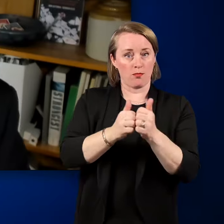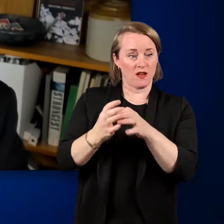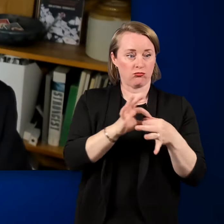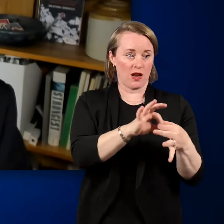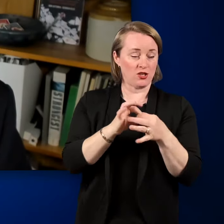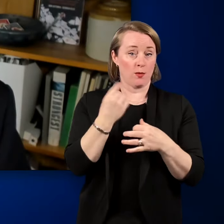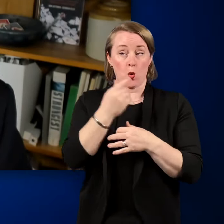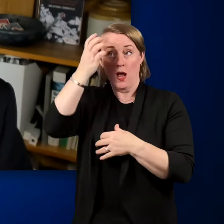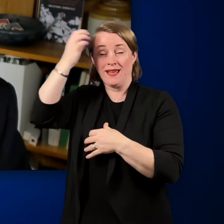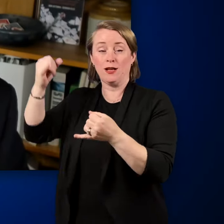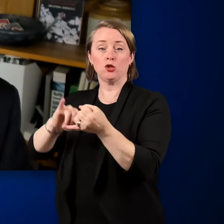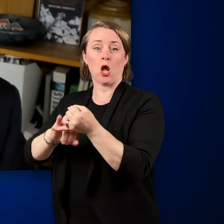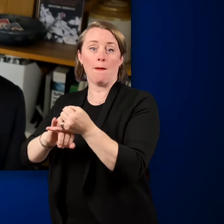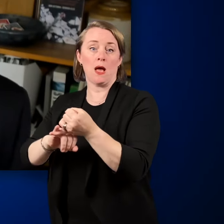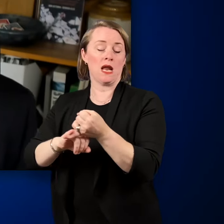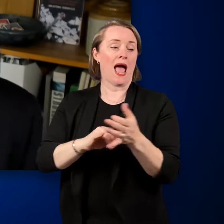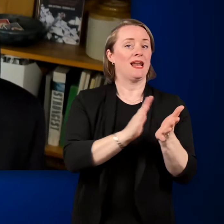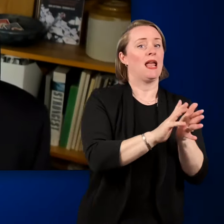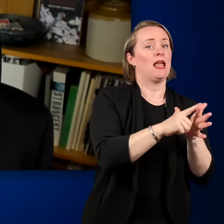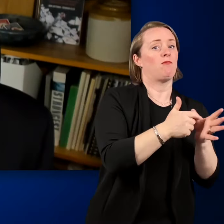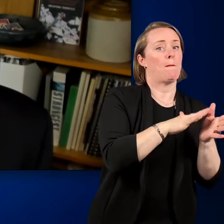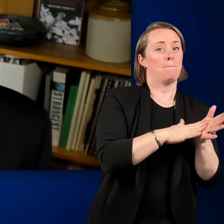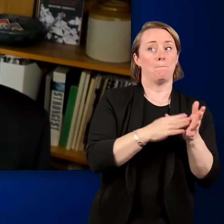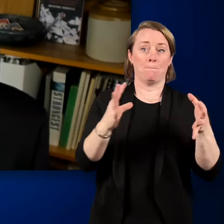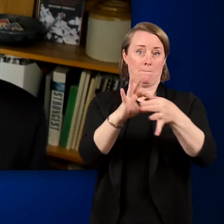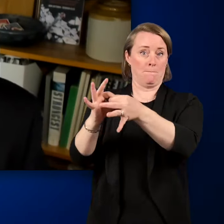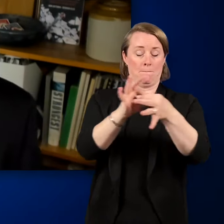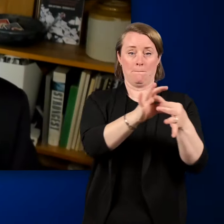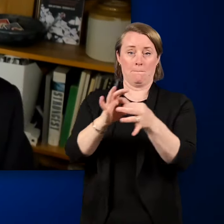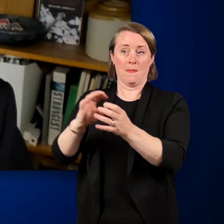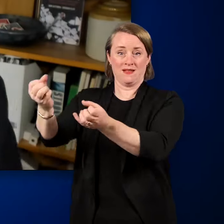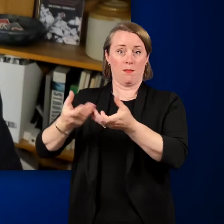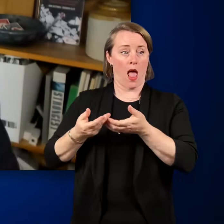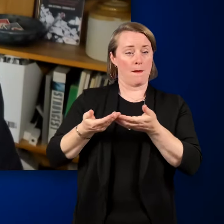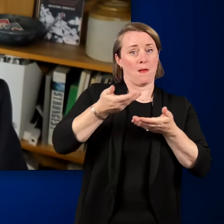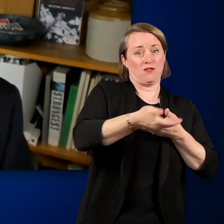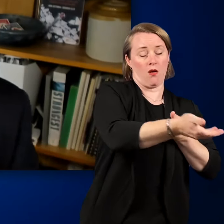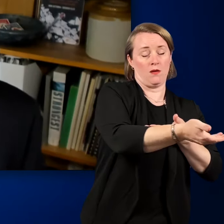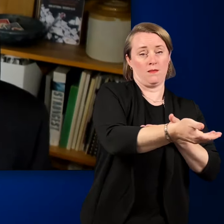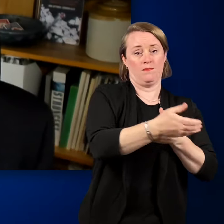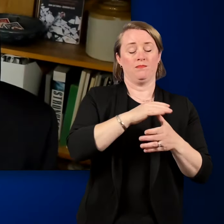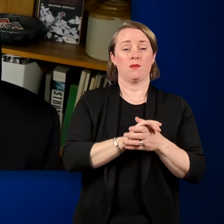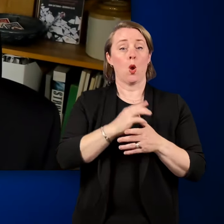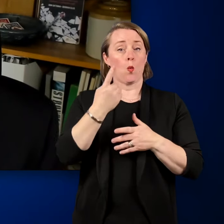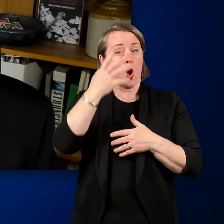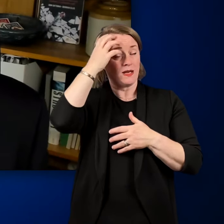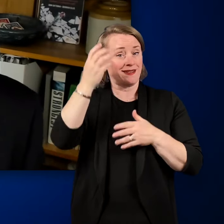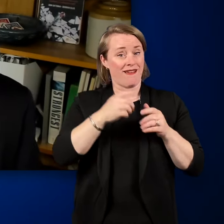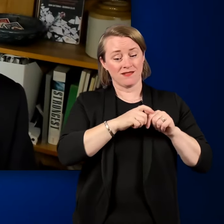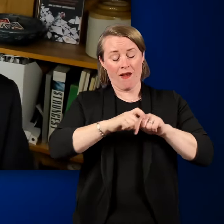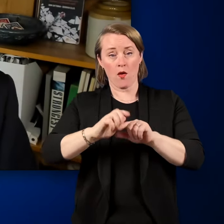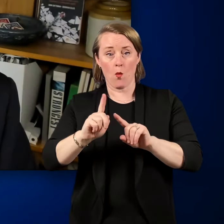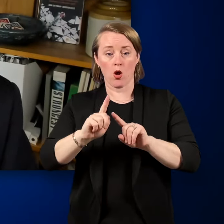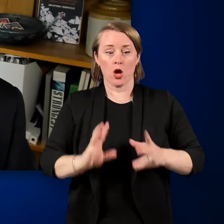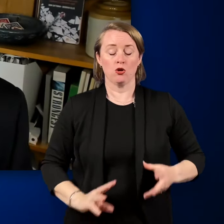Solomon and Hiram. In 1 Kings 9, 26 to 28 and 1 Kings 10, 11 to 12, ships